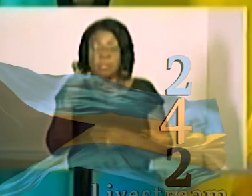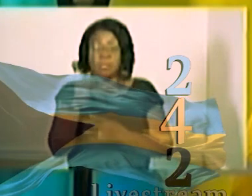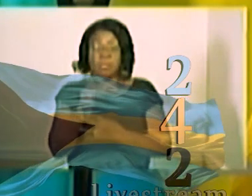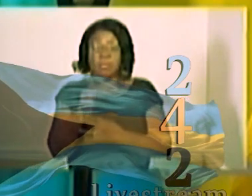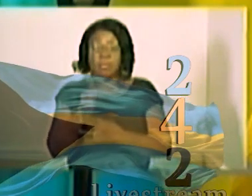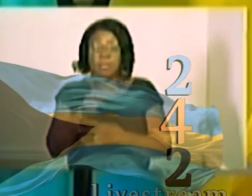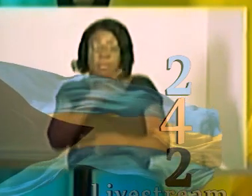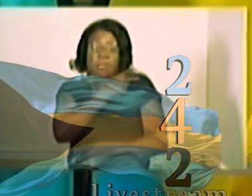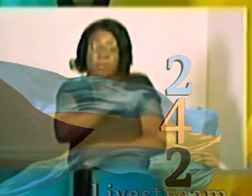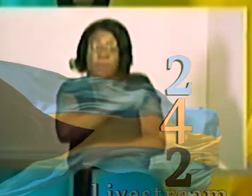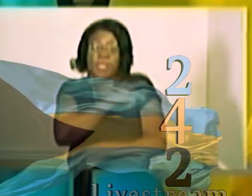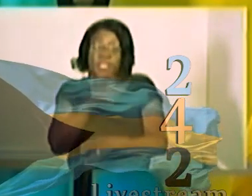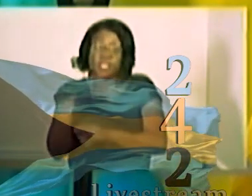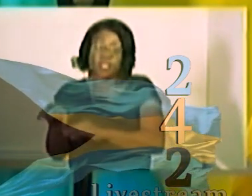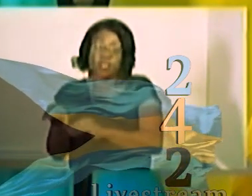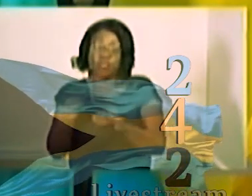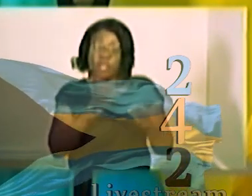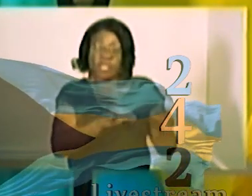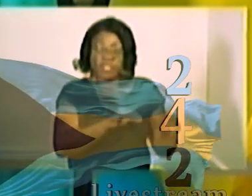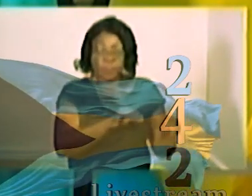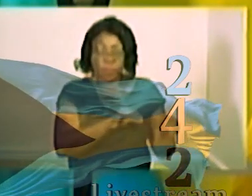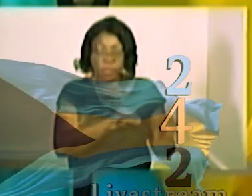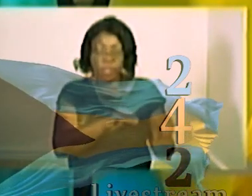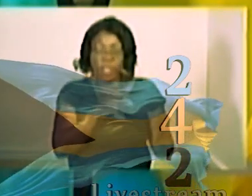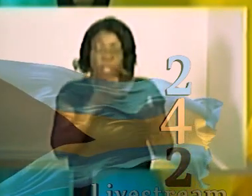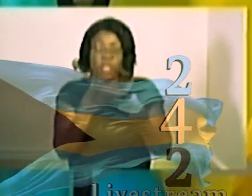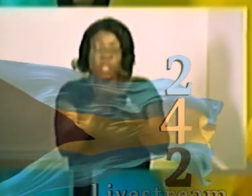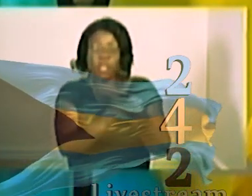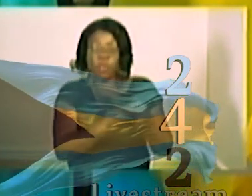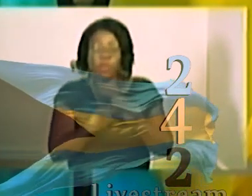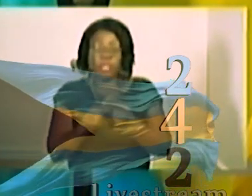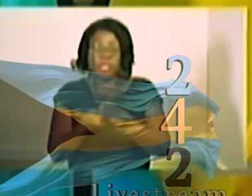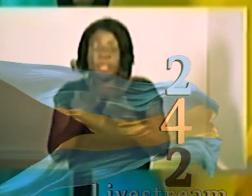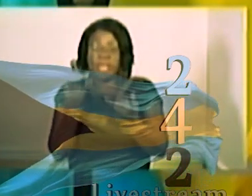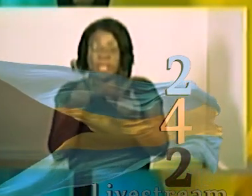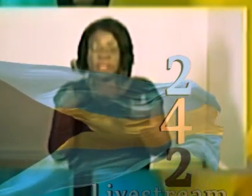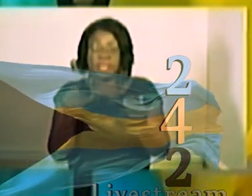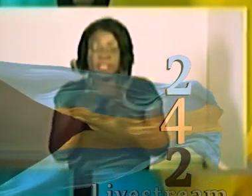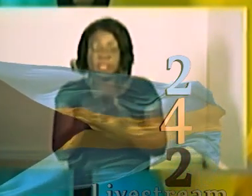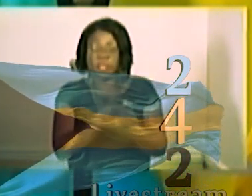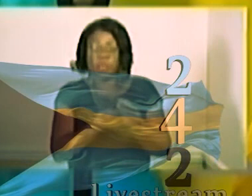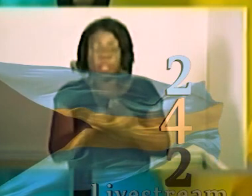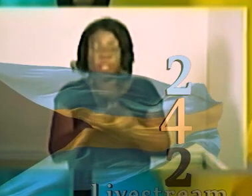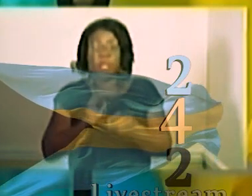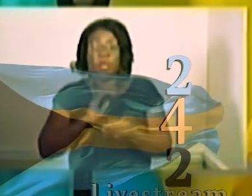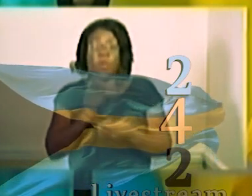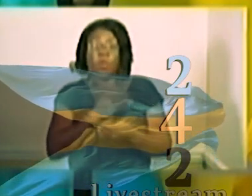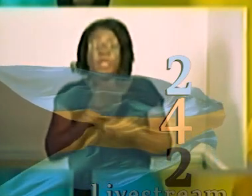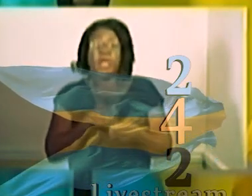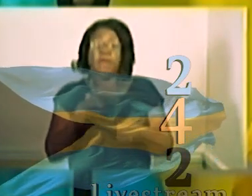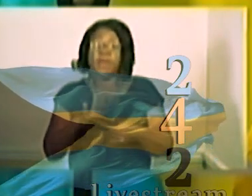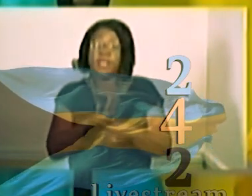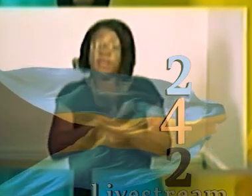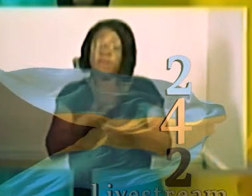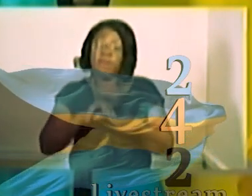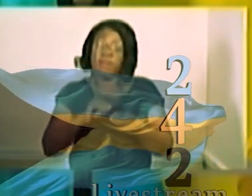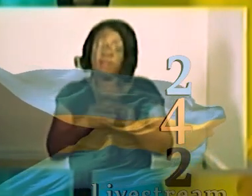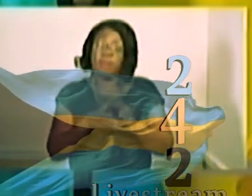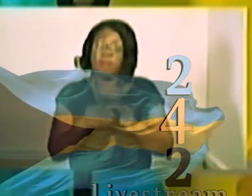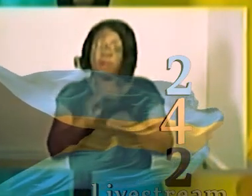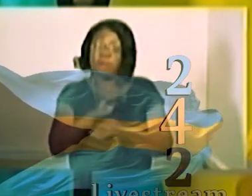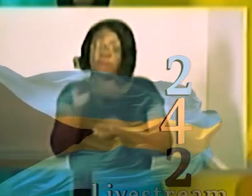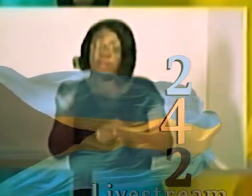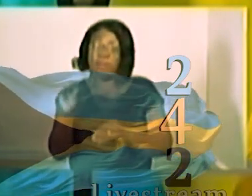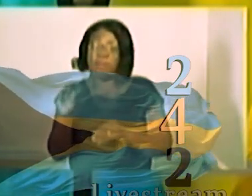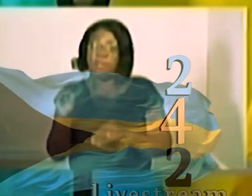PIUs, the patient transport unit, isolation units, we have adequate numbers of them, and the